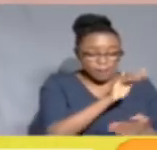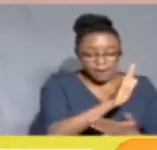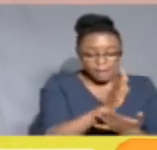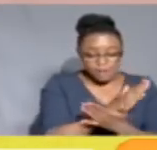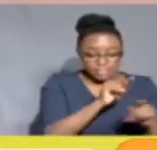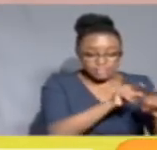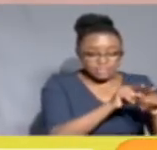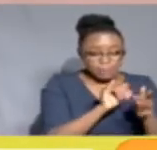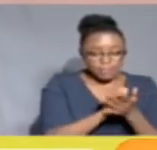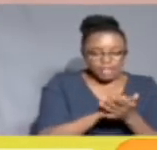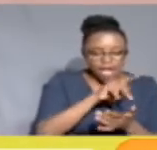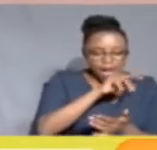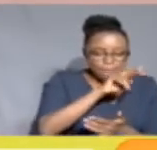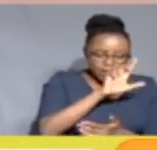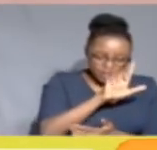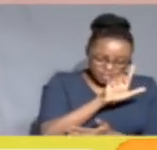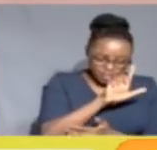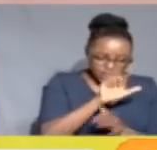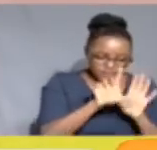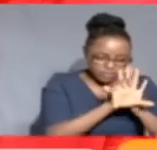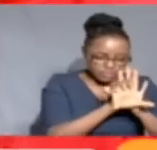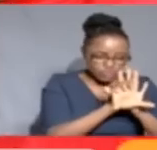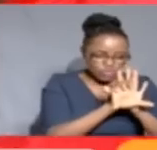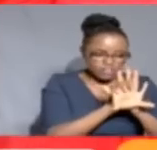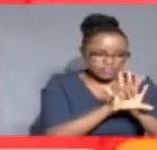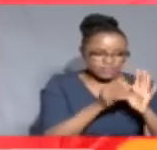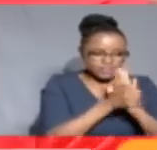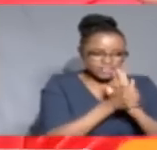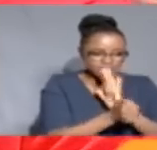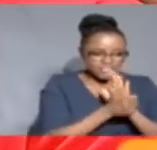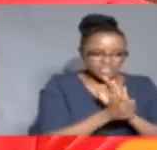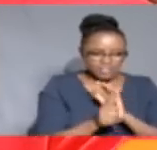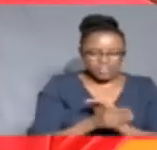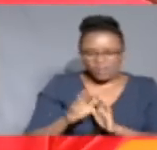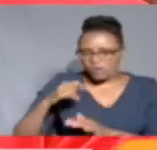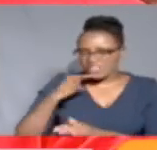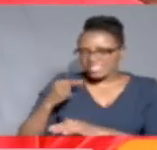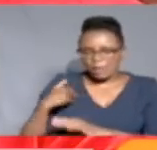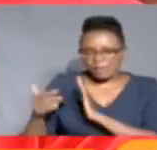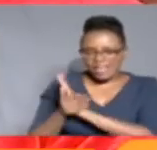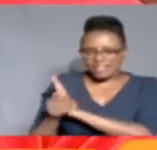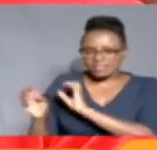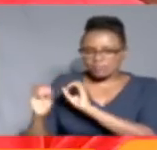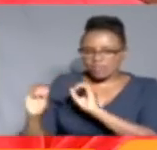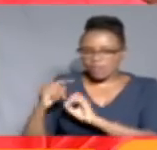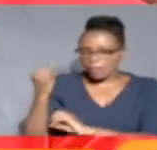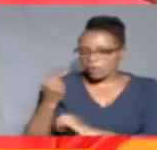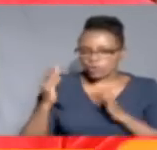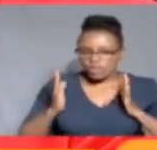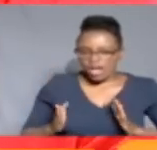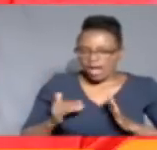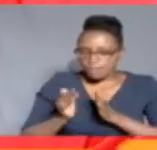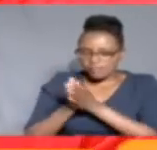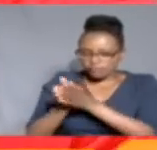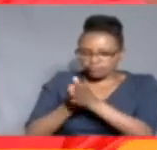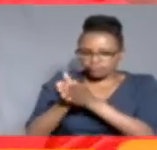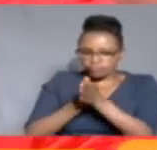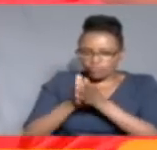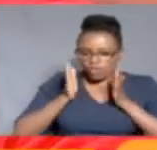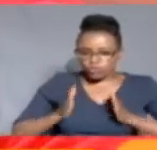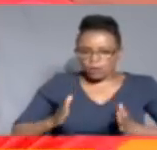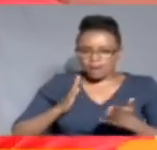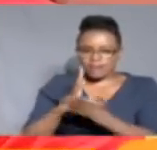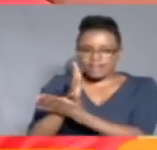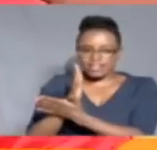as a paralegal expert? I wouldn't call myself a paralegal expert, Vicky. I'm just a passionate human